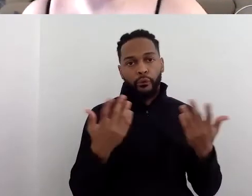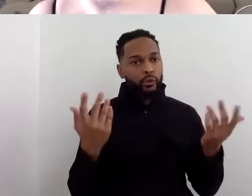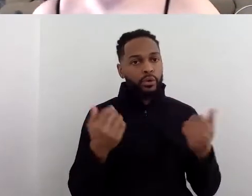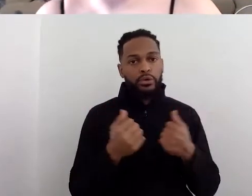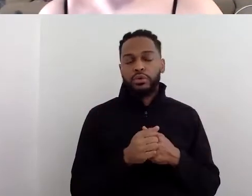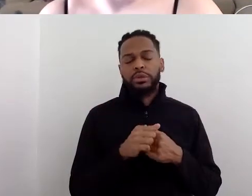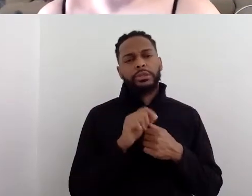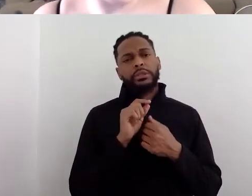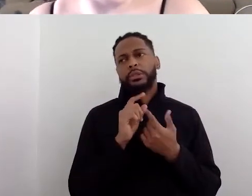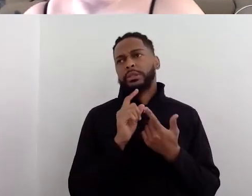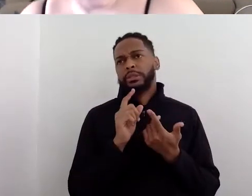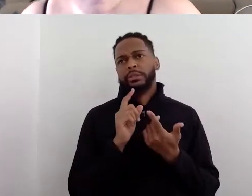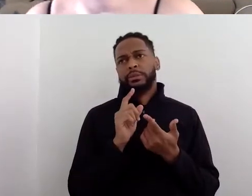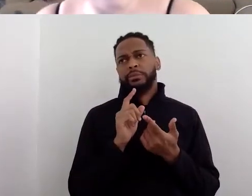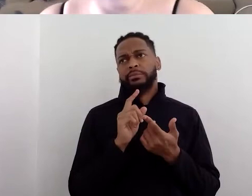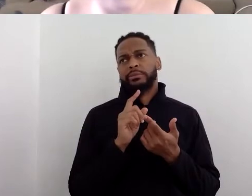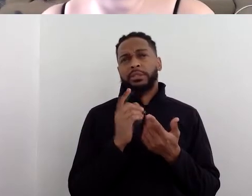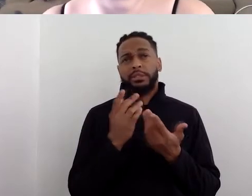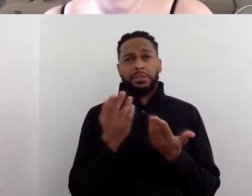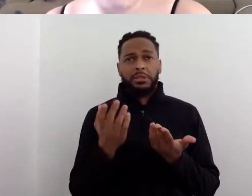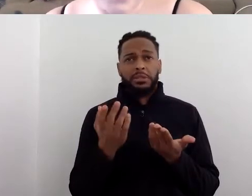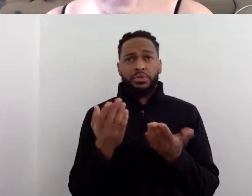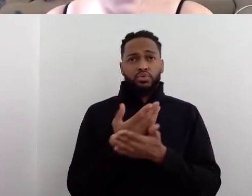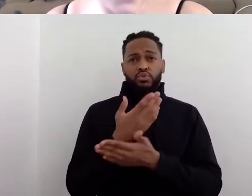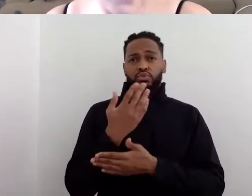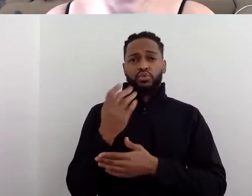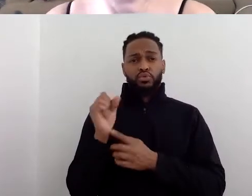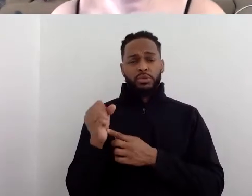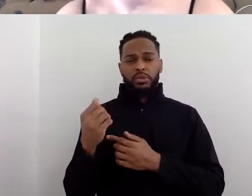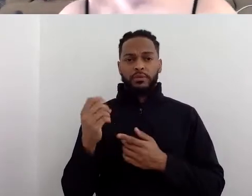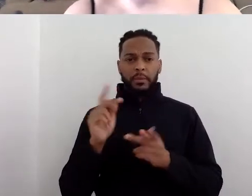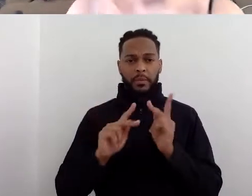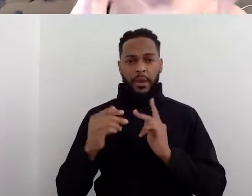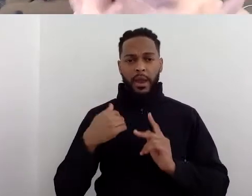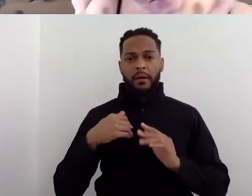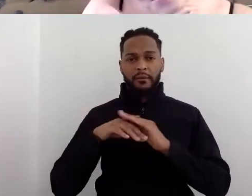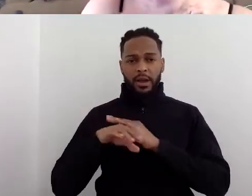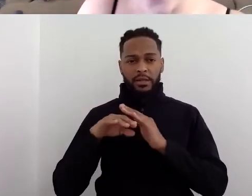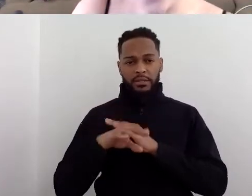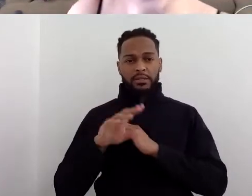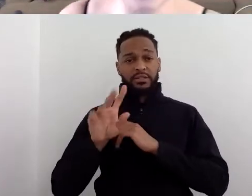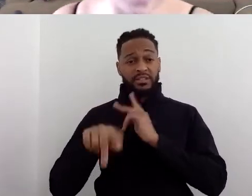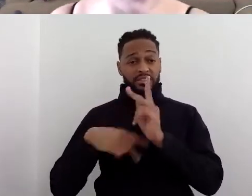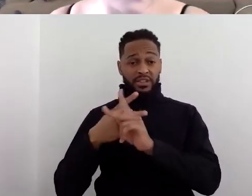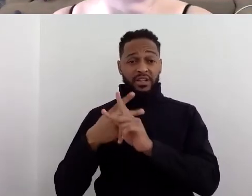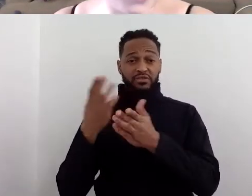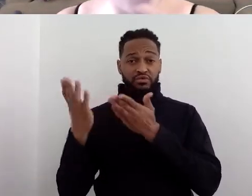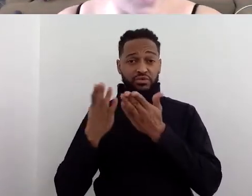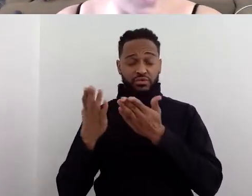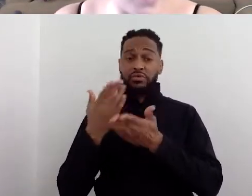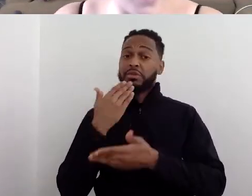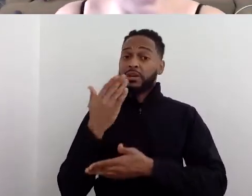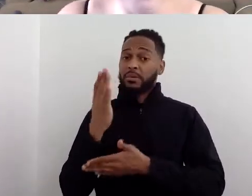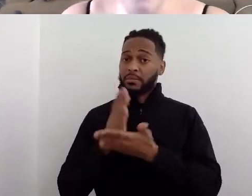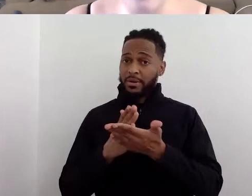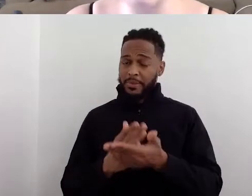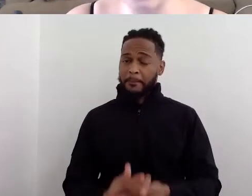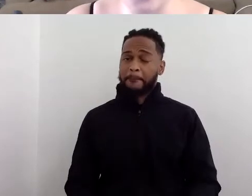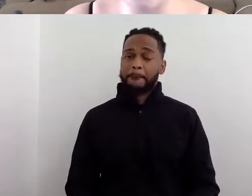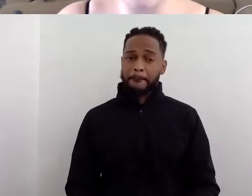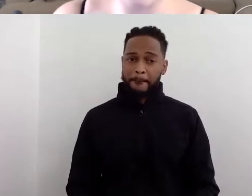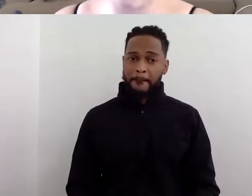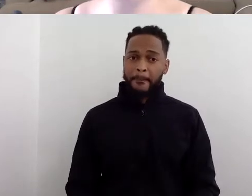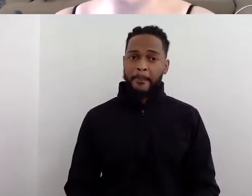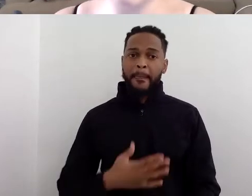better access to these types of services. So there is, you know, the good side of it too. My mom